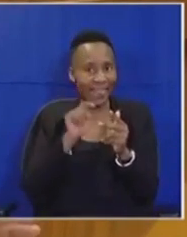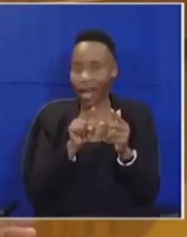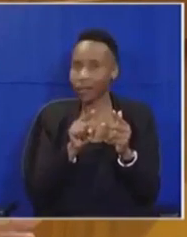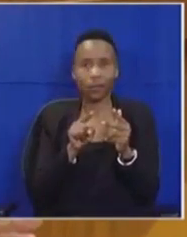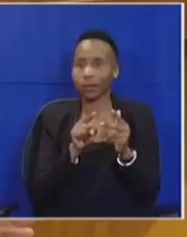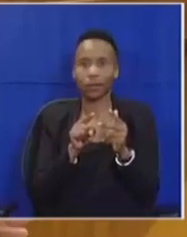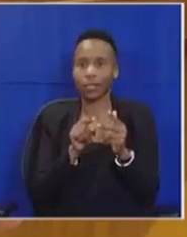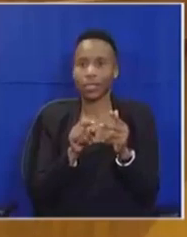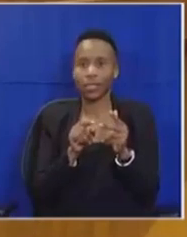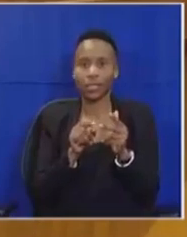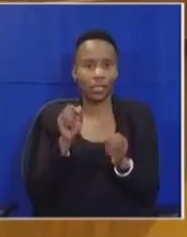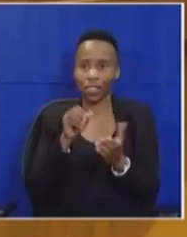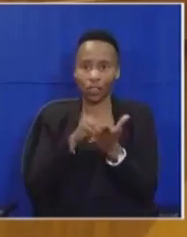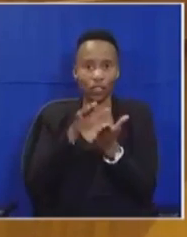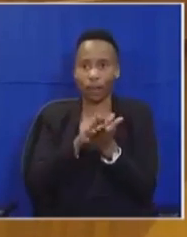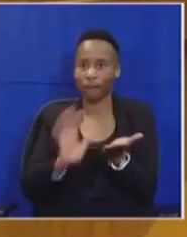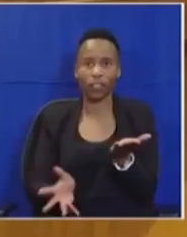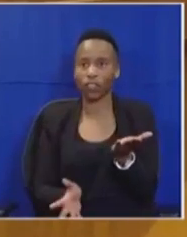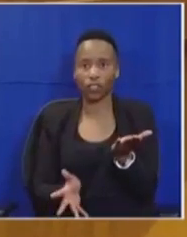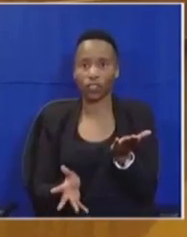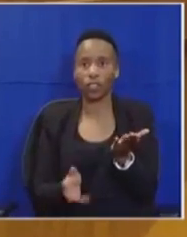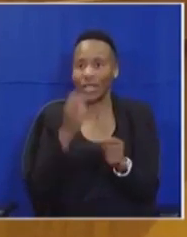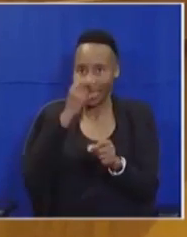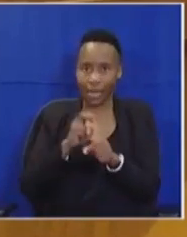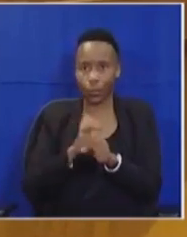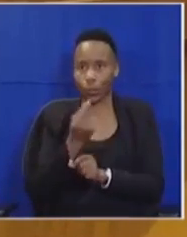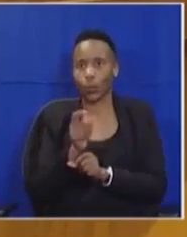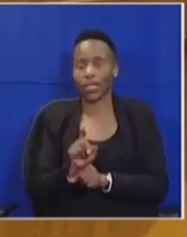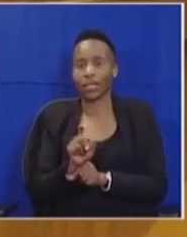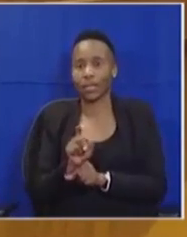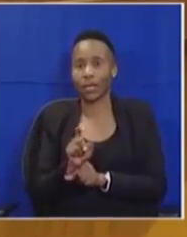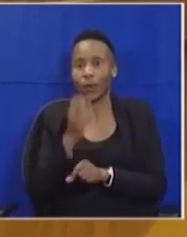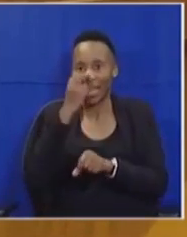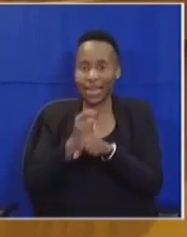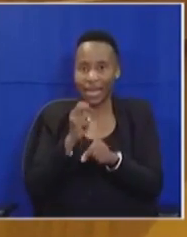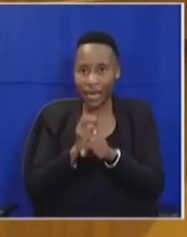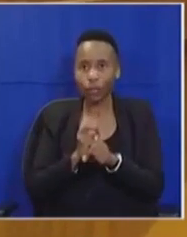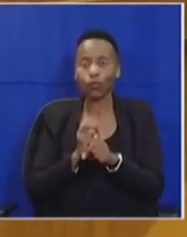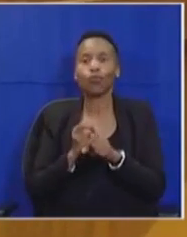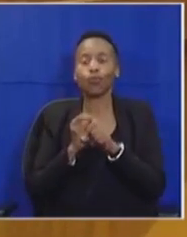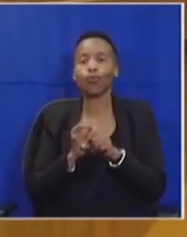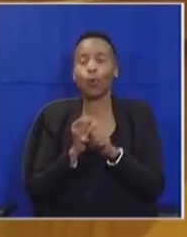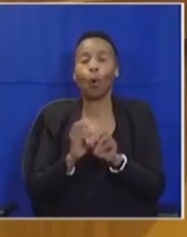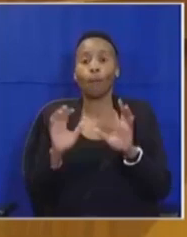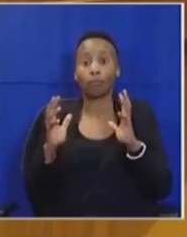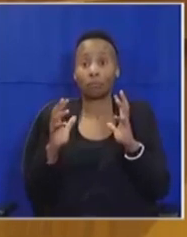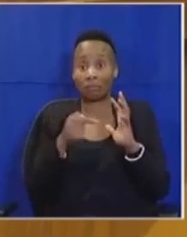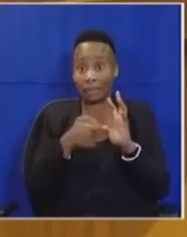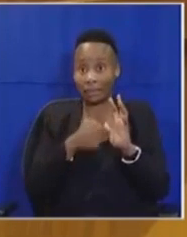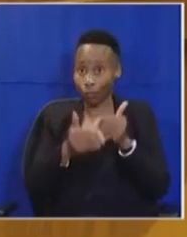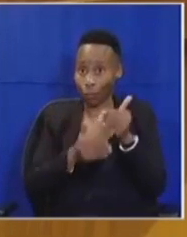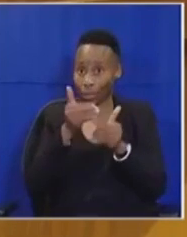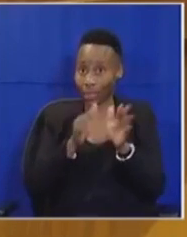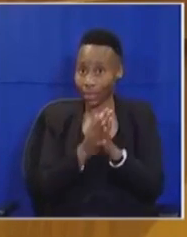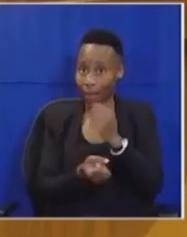without saying. We've got to do it. We've got to embrace this process that is underway.